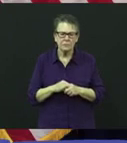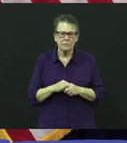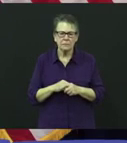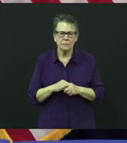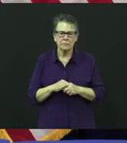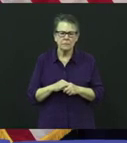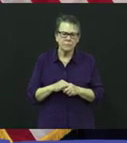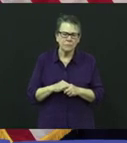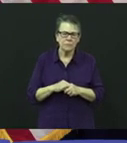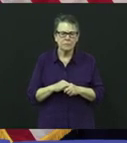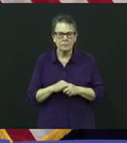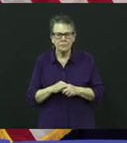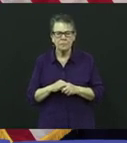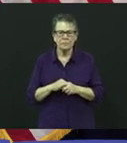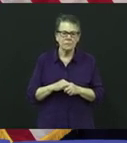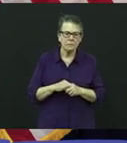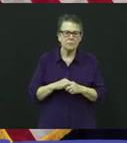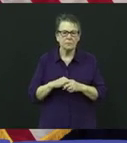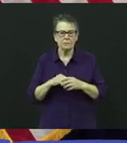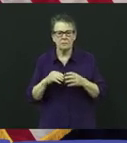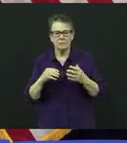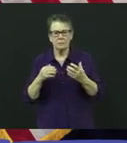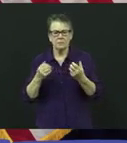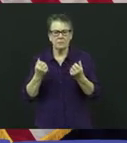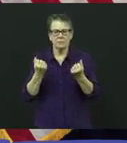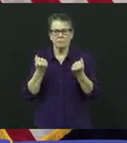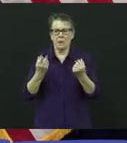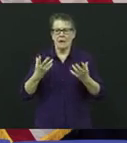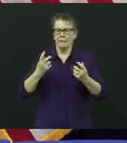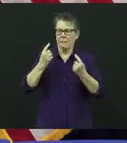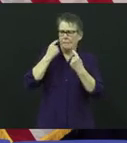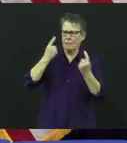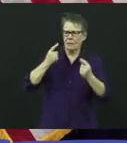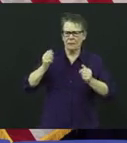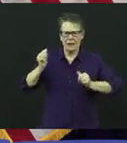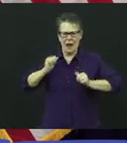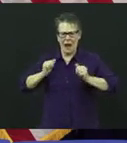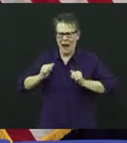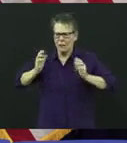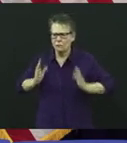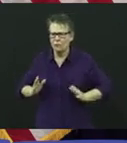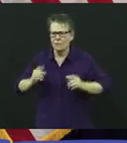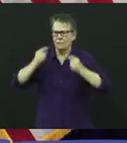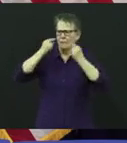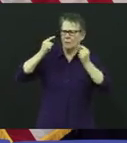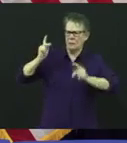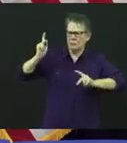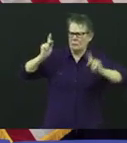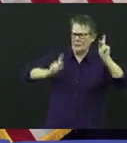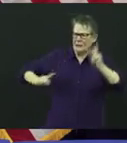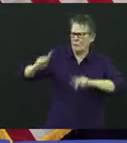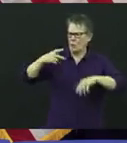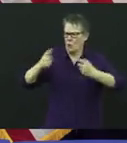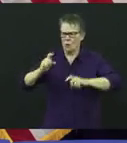our talent and iconic figures up against any other American state. Again, it's not part of government, so I